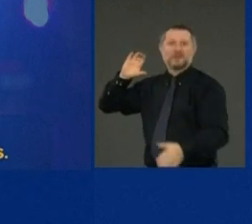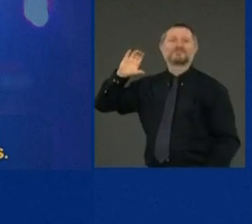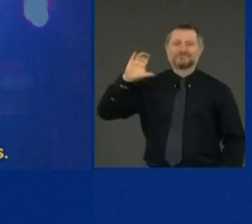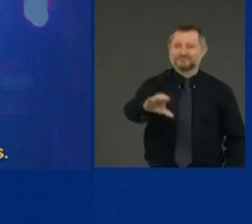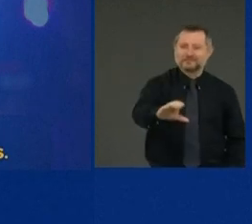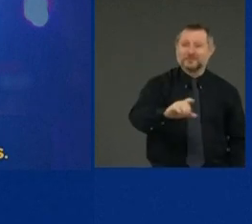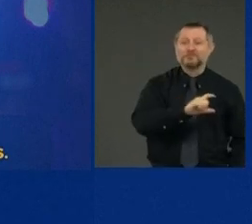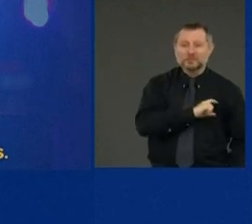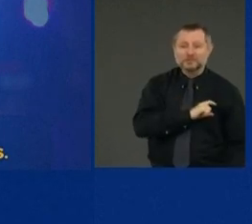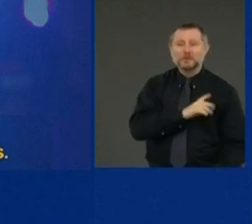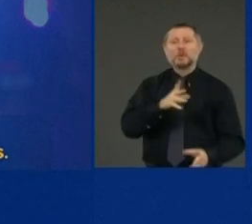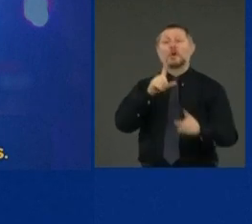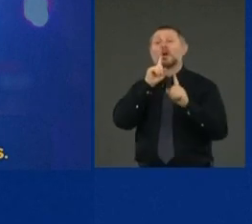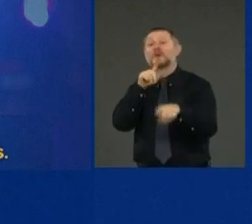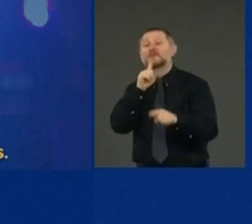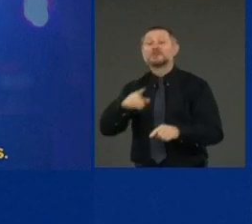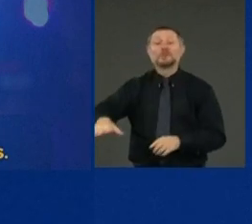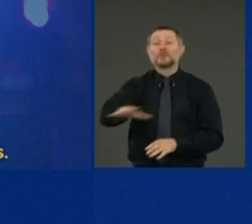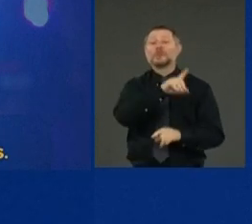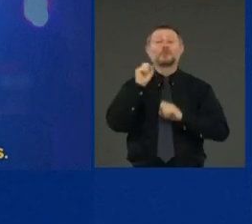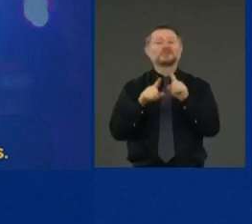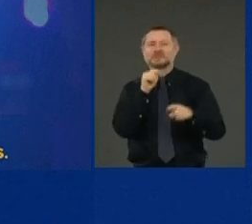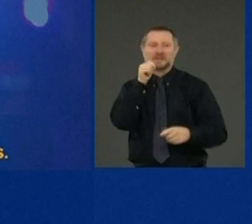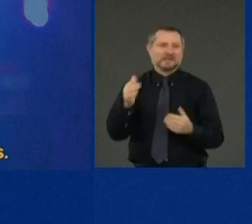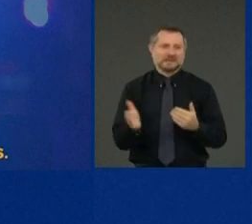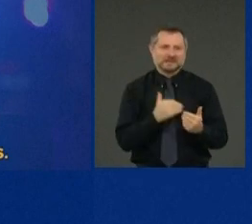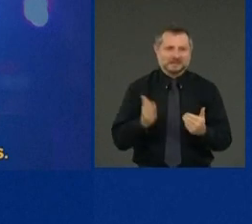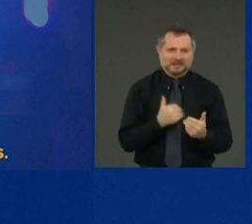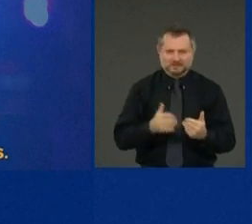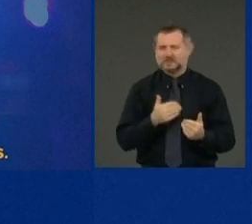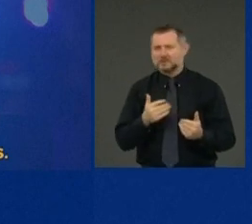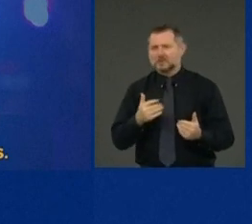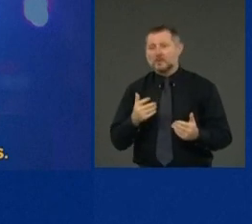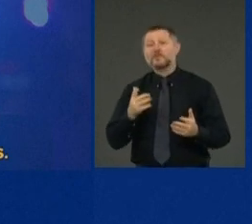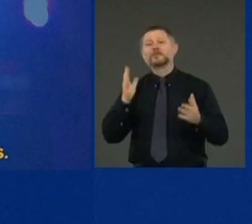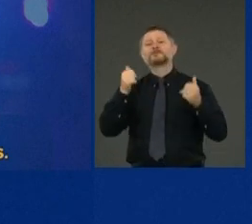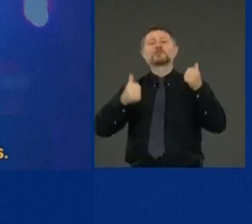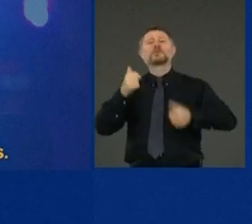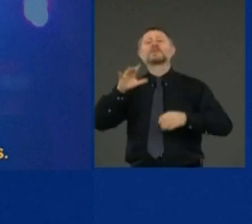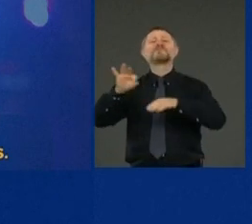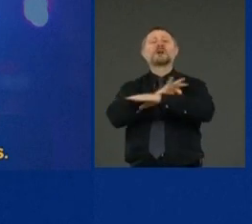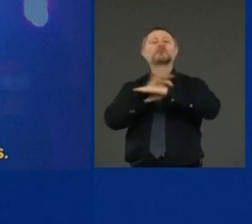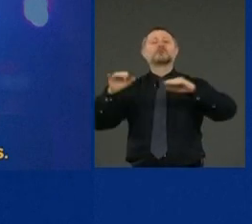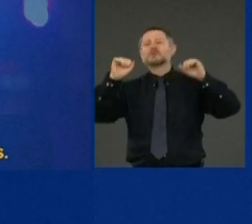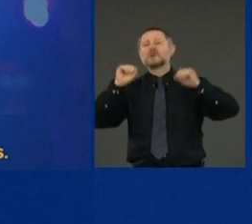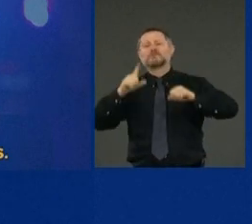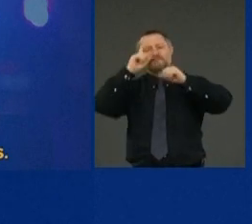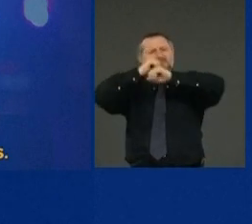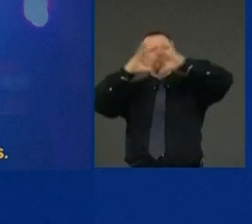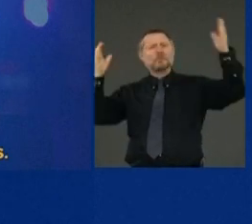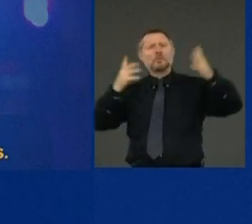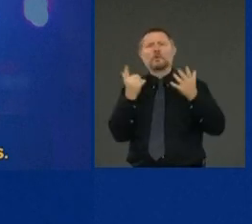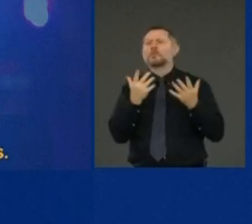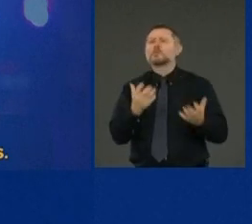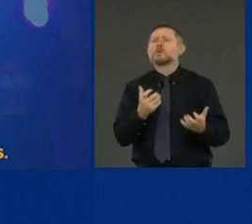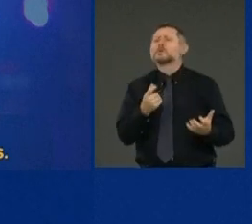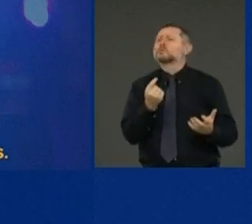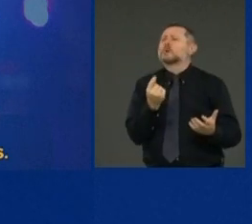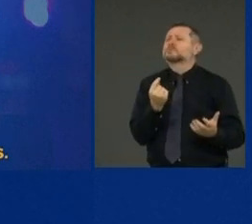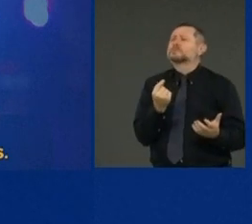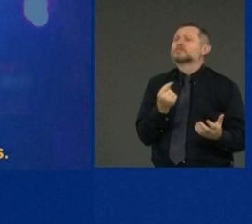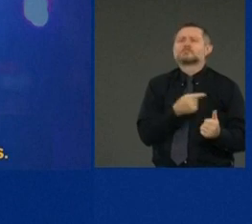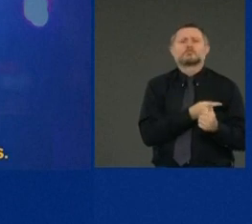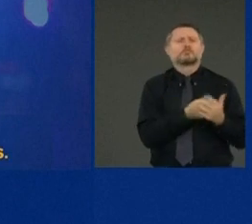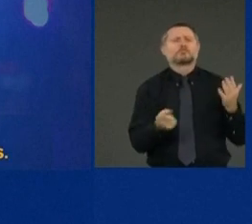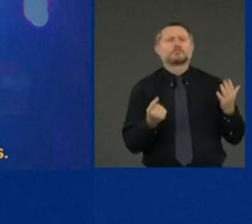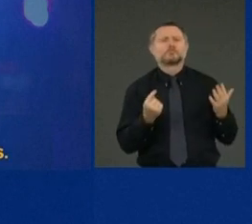change. What functions do you want the police department to do? That's where this starts. Then, what